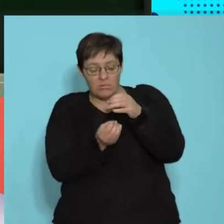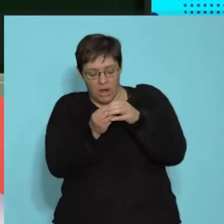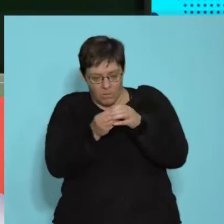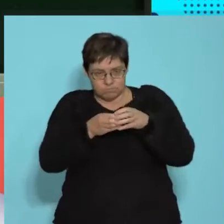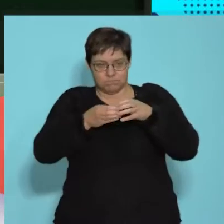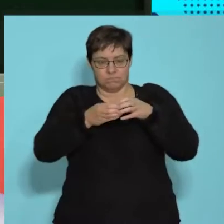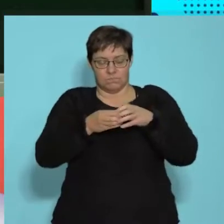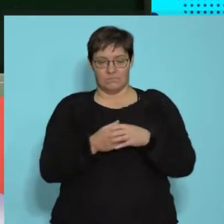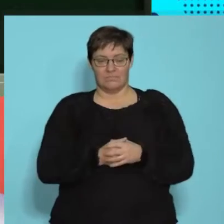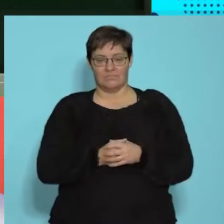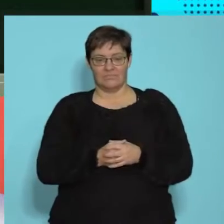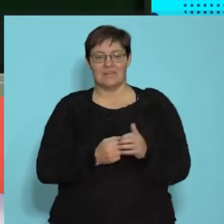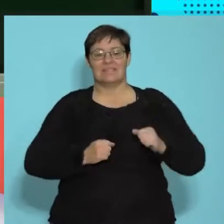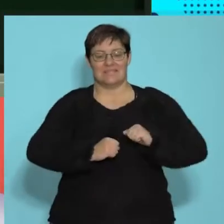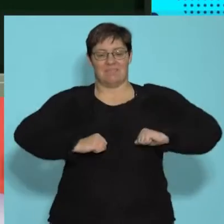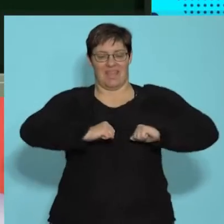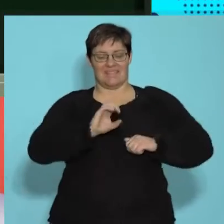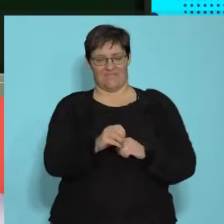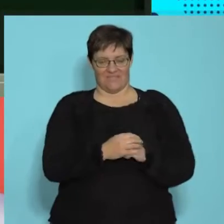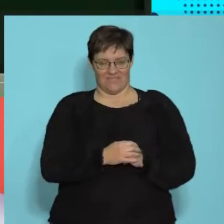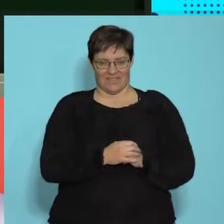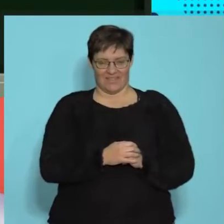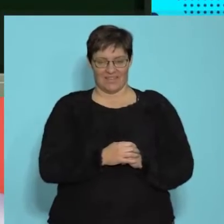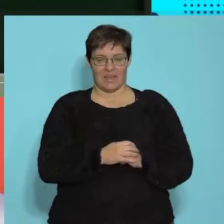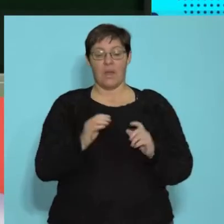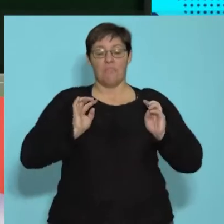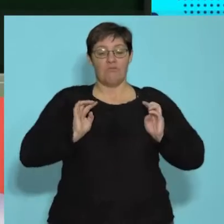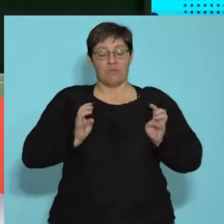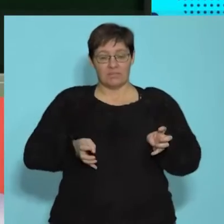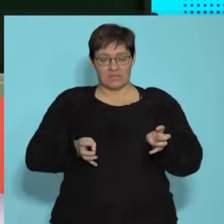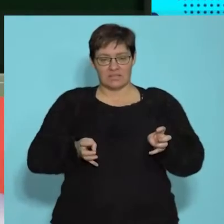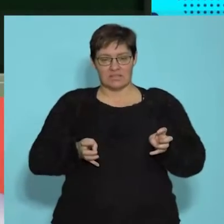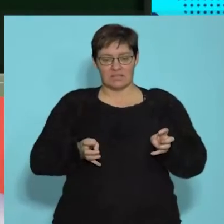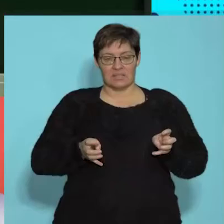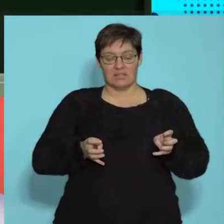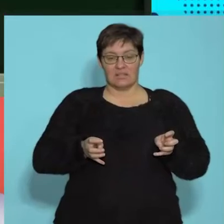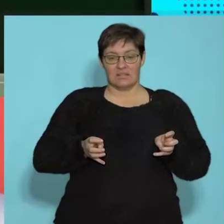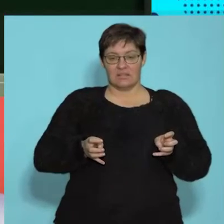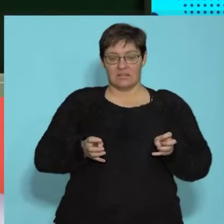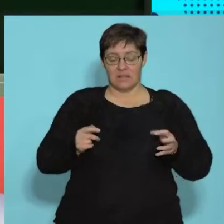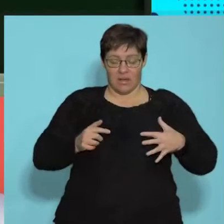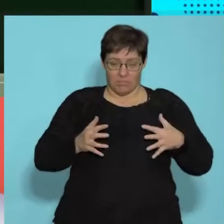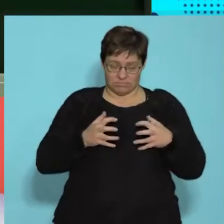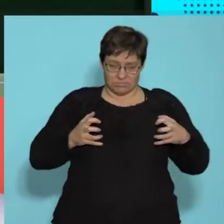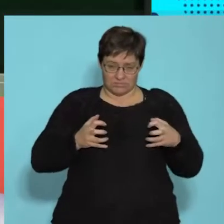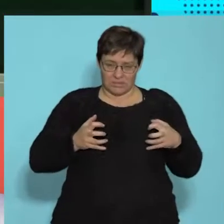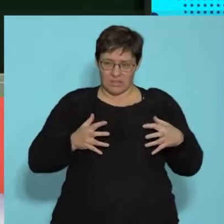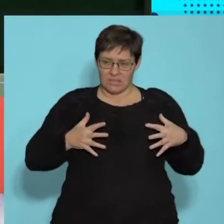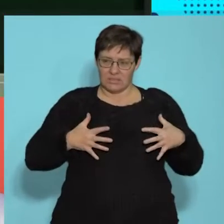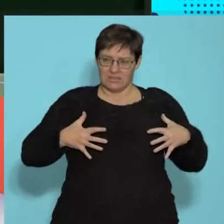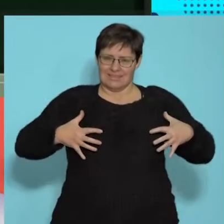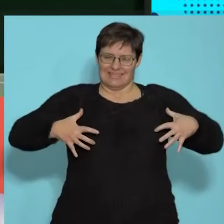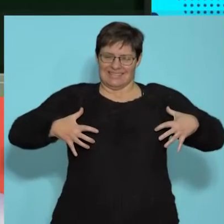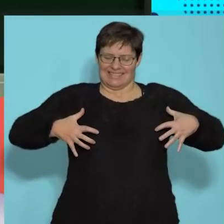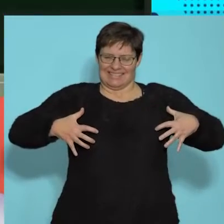down, what happens? Space. When my rib cage, when my intercostal ribs pull, my ribs